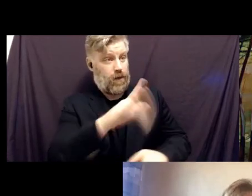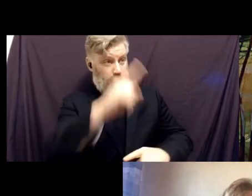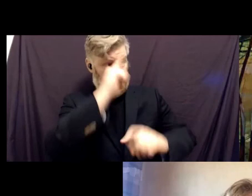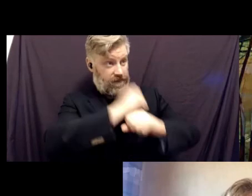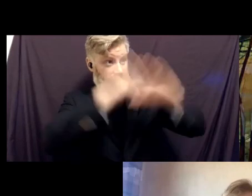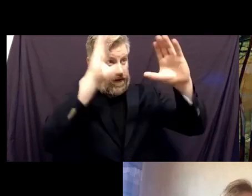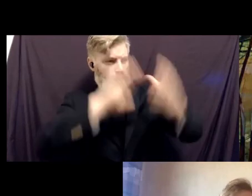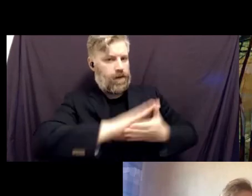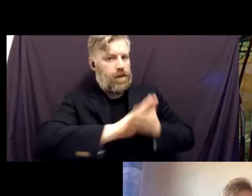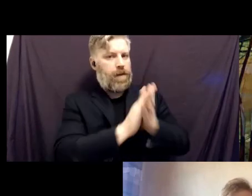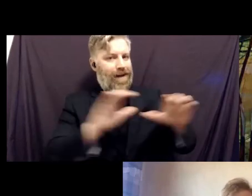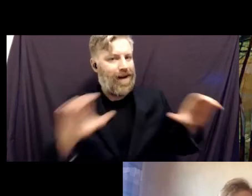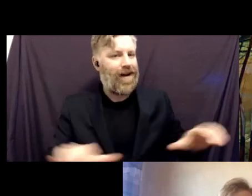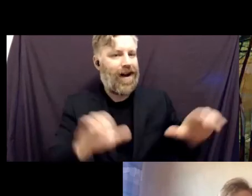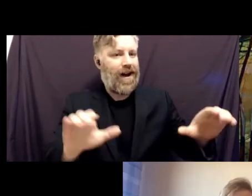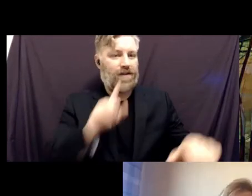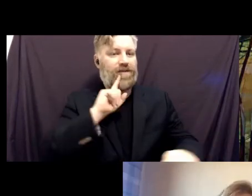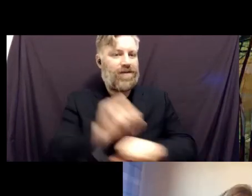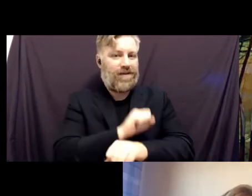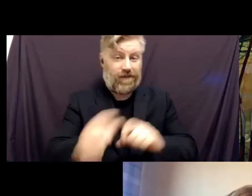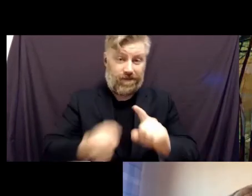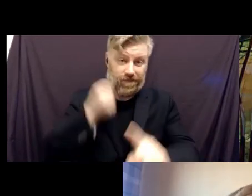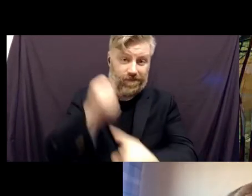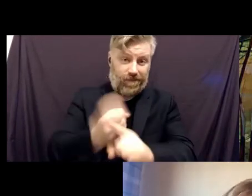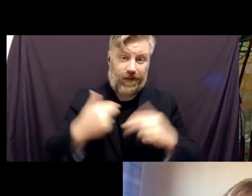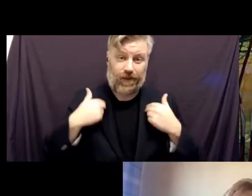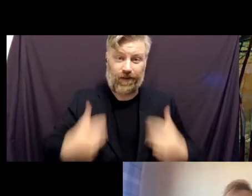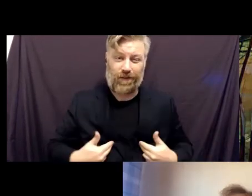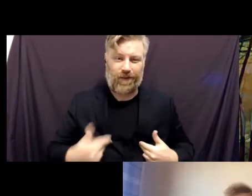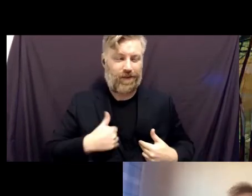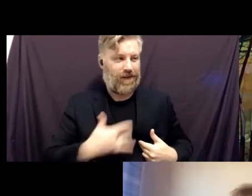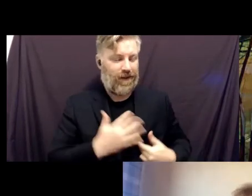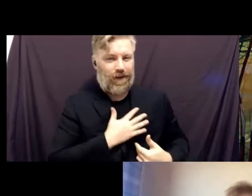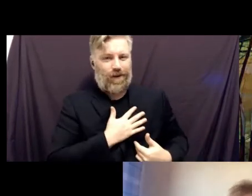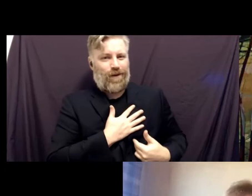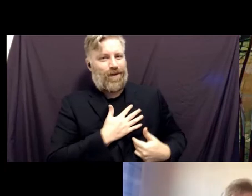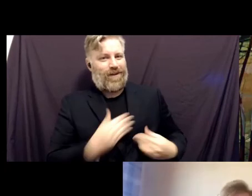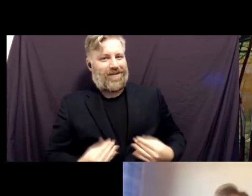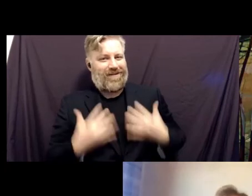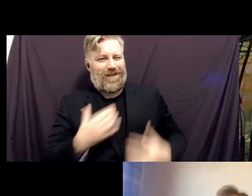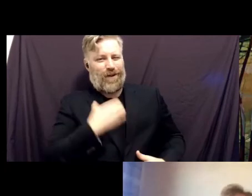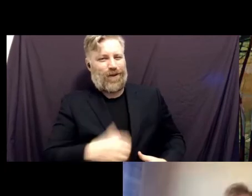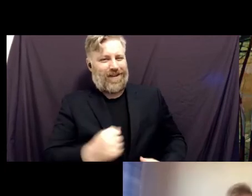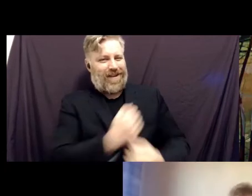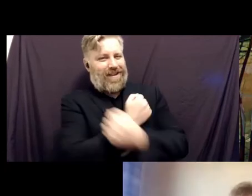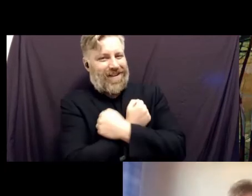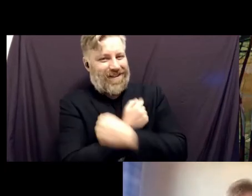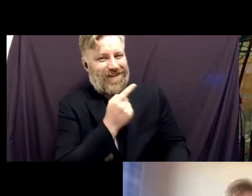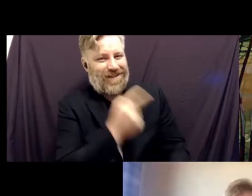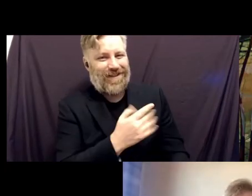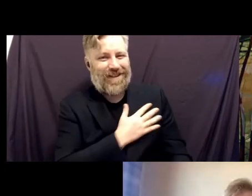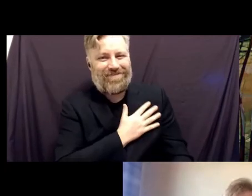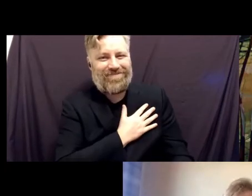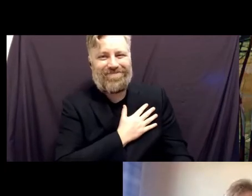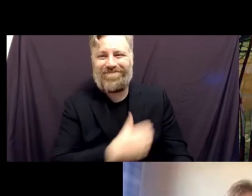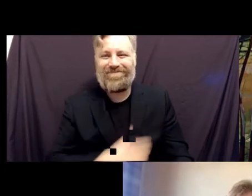change humanity on a global scale is, I mean, it just gives me chills. I wish I could hug you. So, Amy, do you want to say something? Thank you